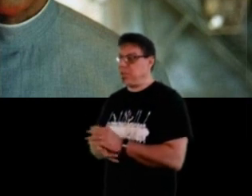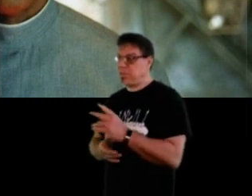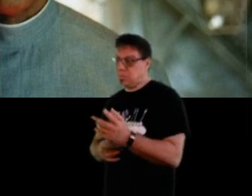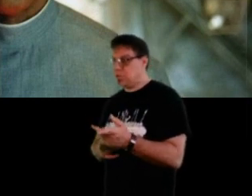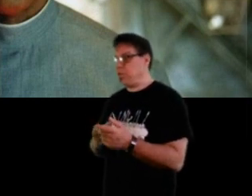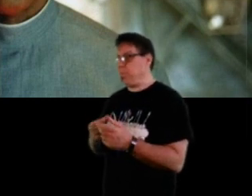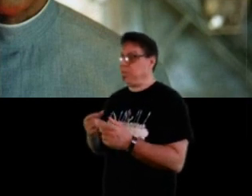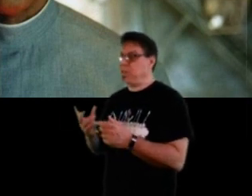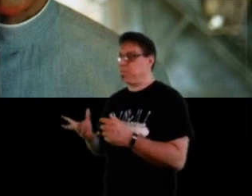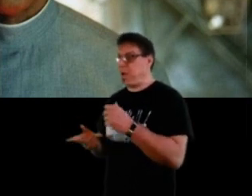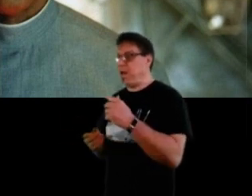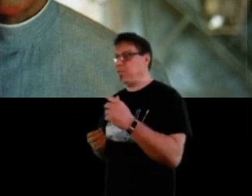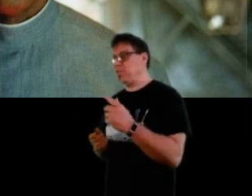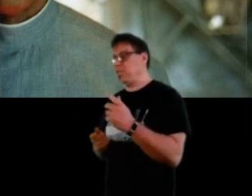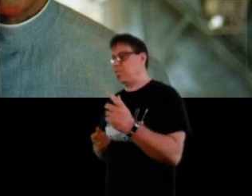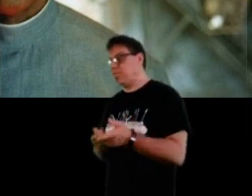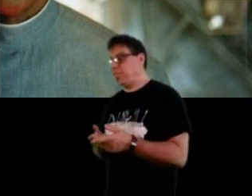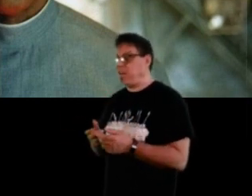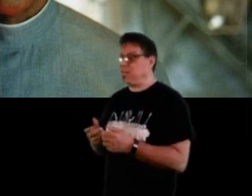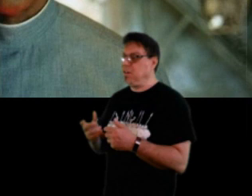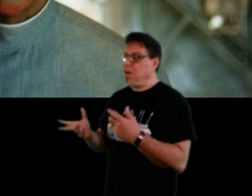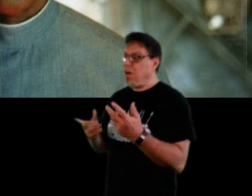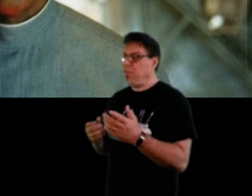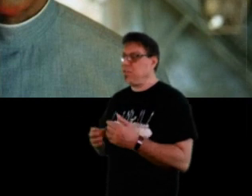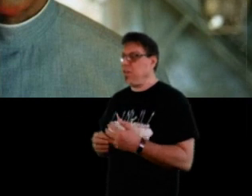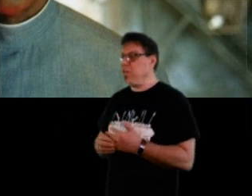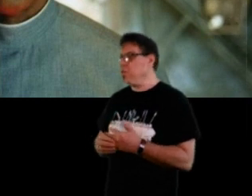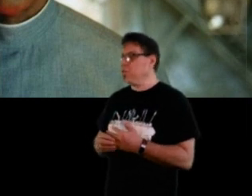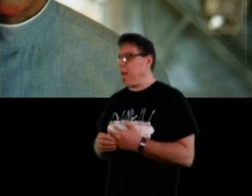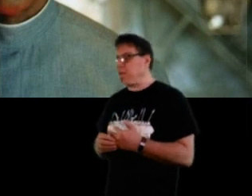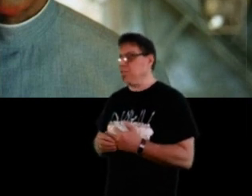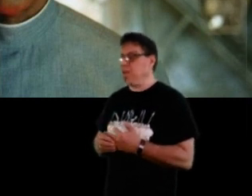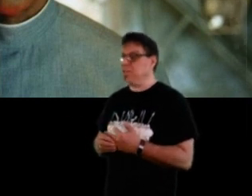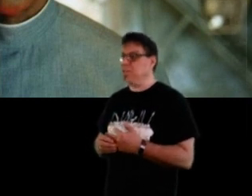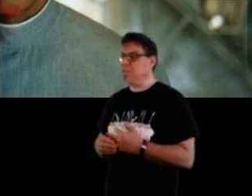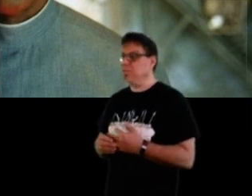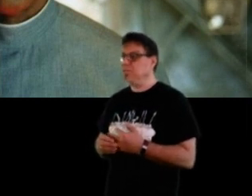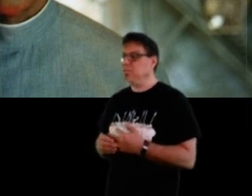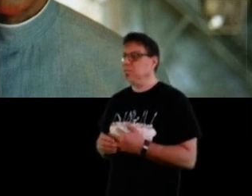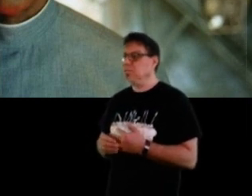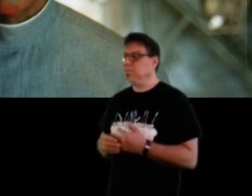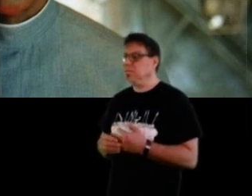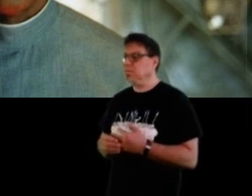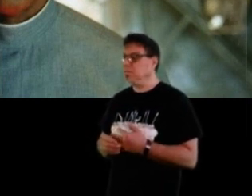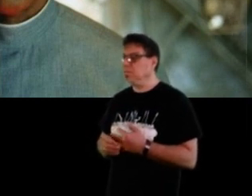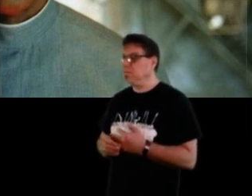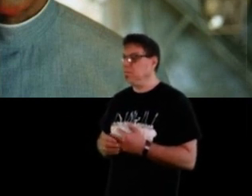Book leads worship and says prayers and gives advice and all the stuff a usual pastor does. And in the